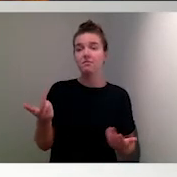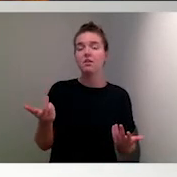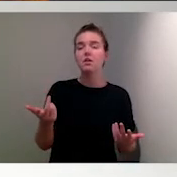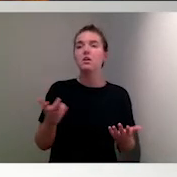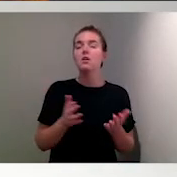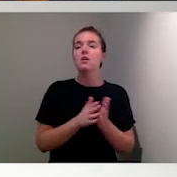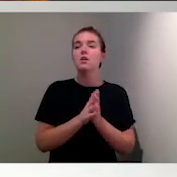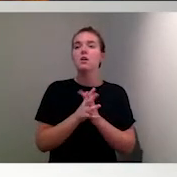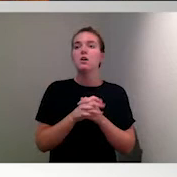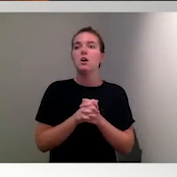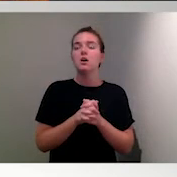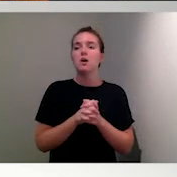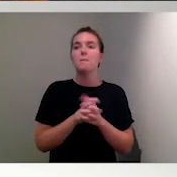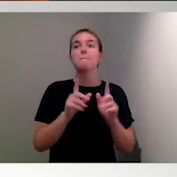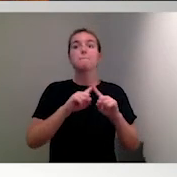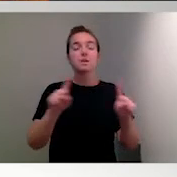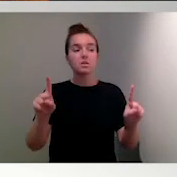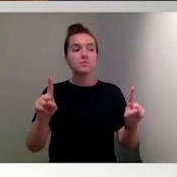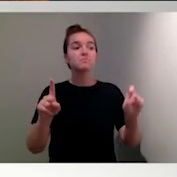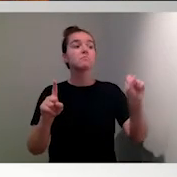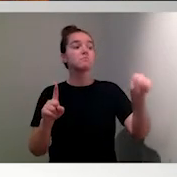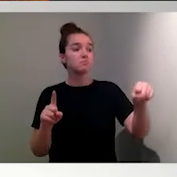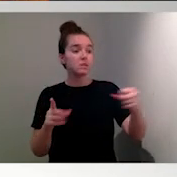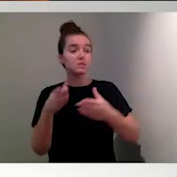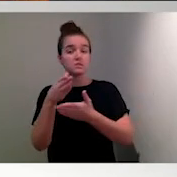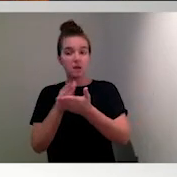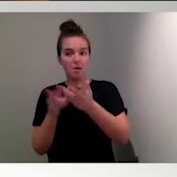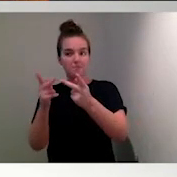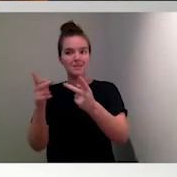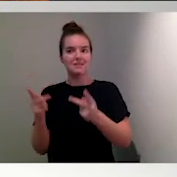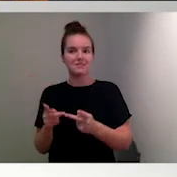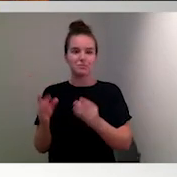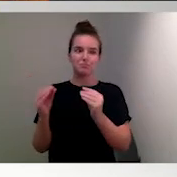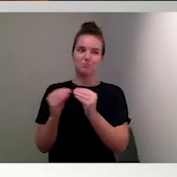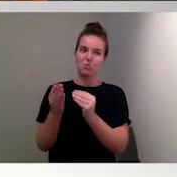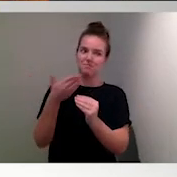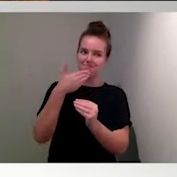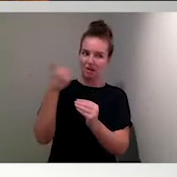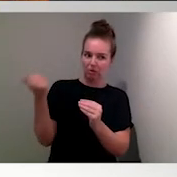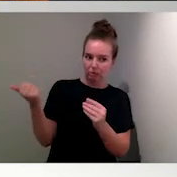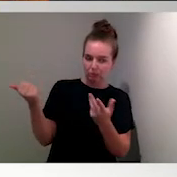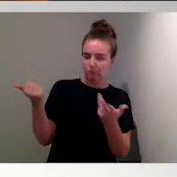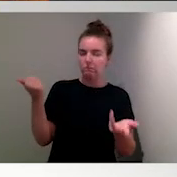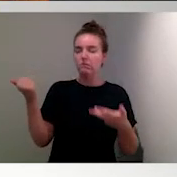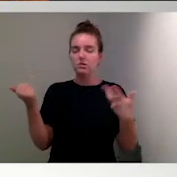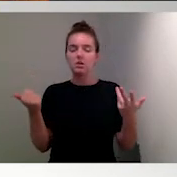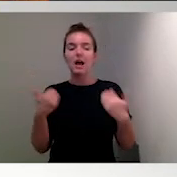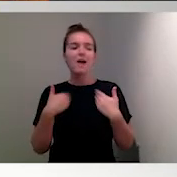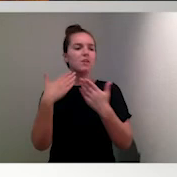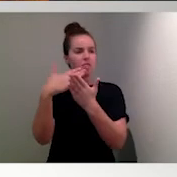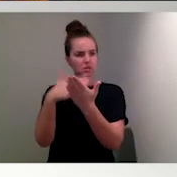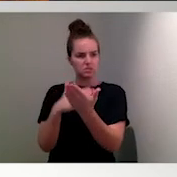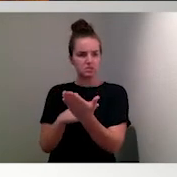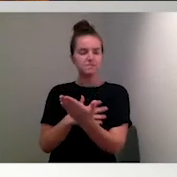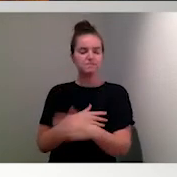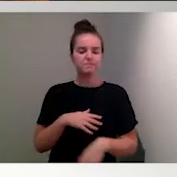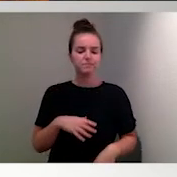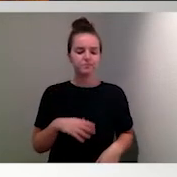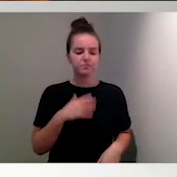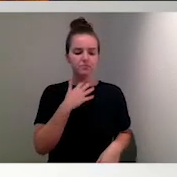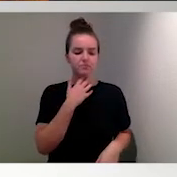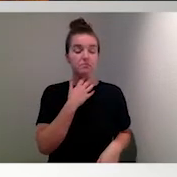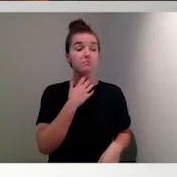places that do better than others, and we have a list of those. As I mentioned, I actually found Mexico really tries